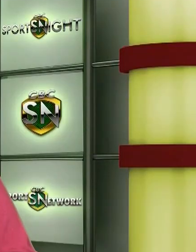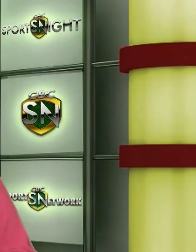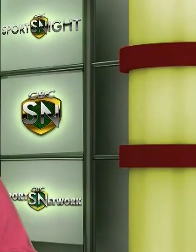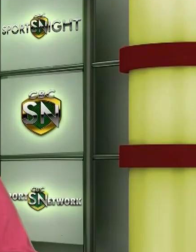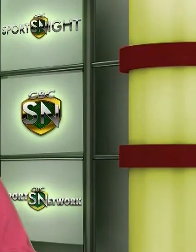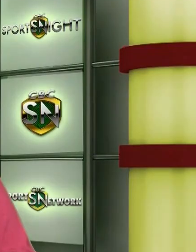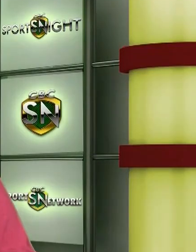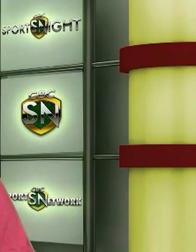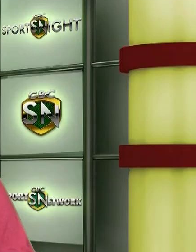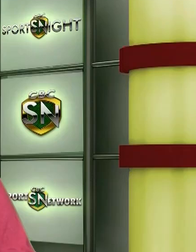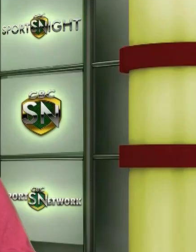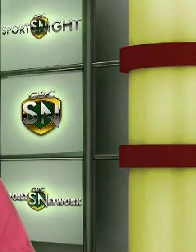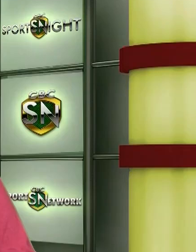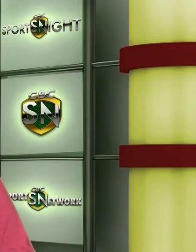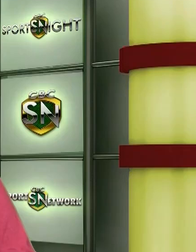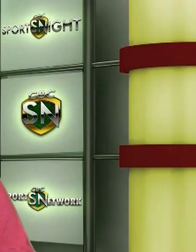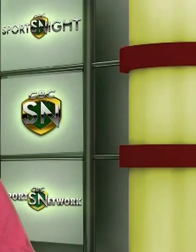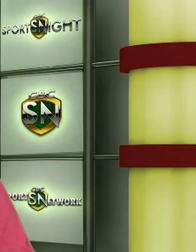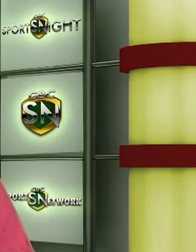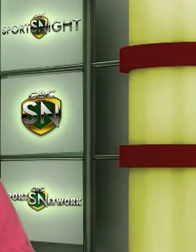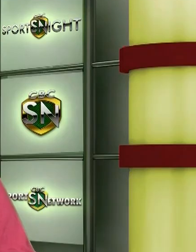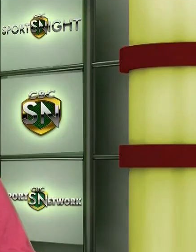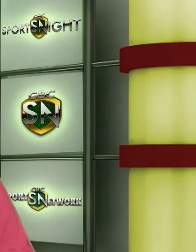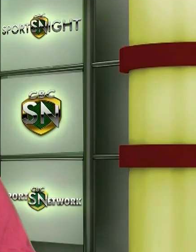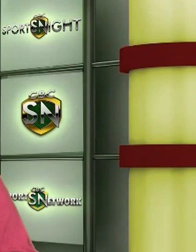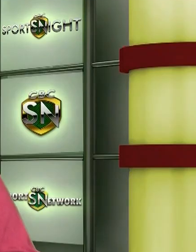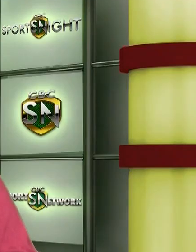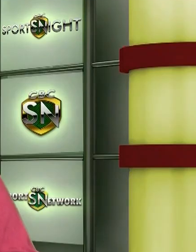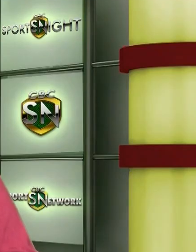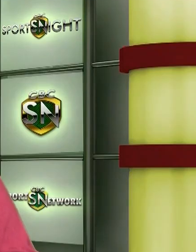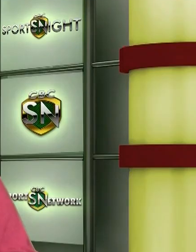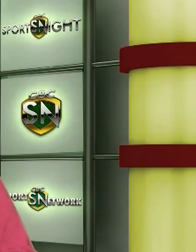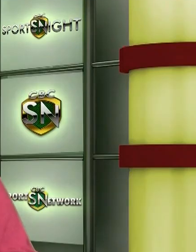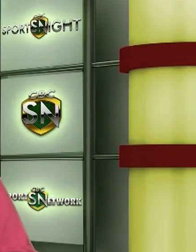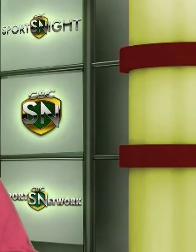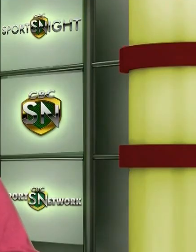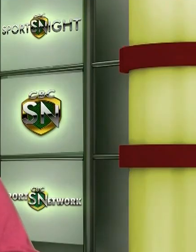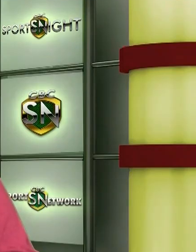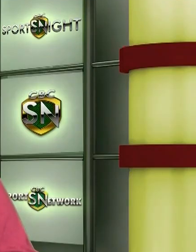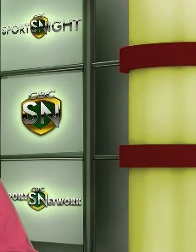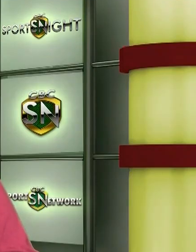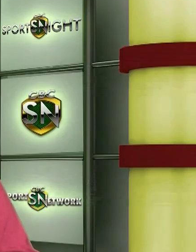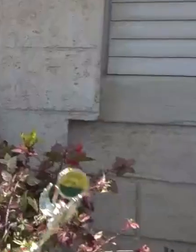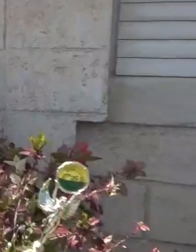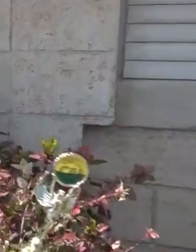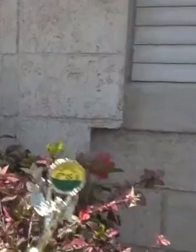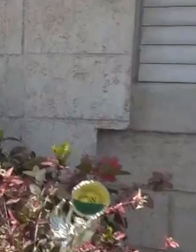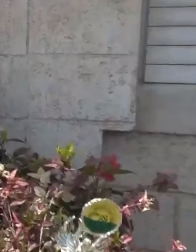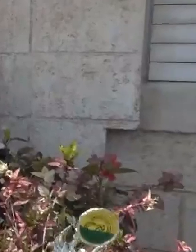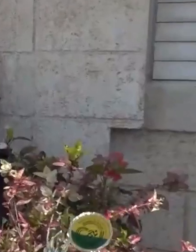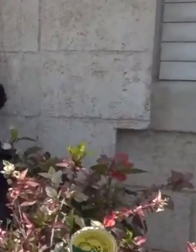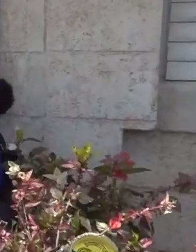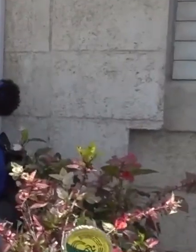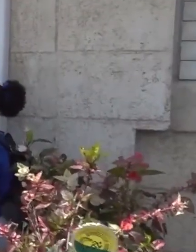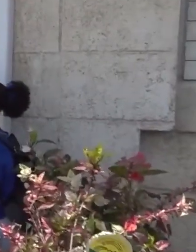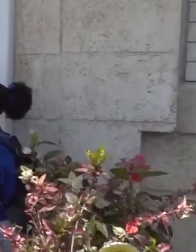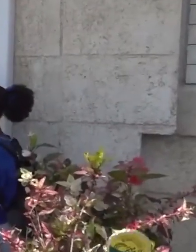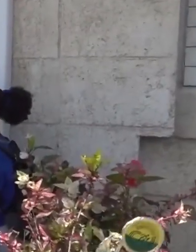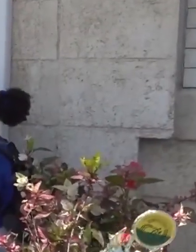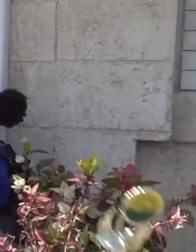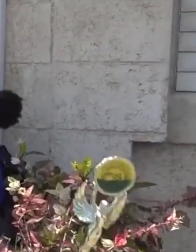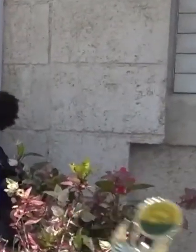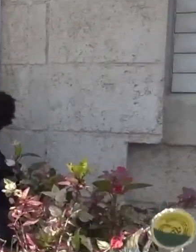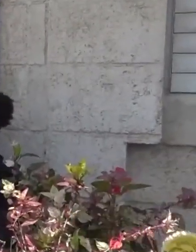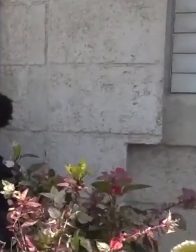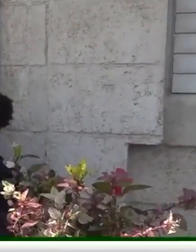Tyler Mears said the BSAC double has created a greater sense of pride among the athletes. We have done the double. It